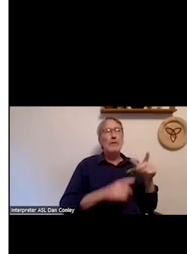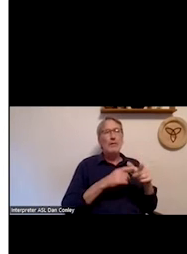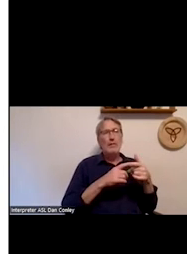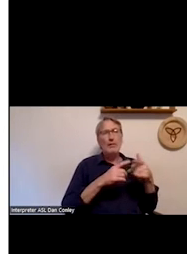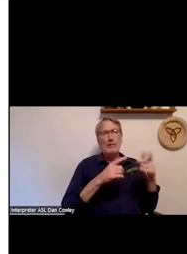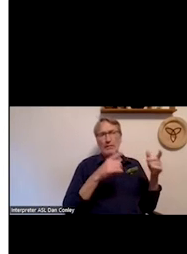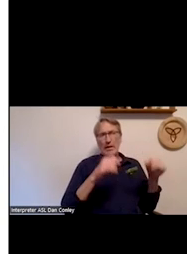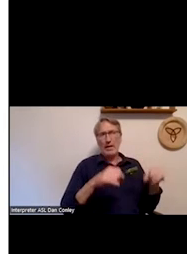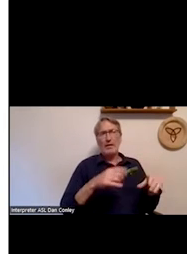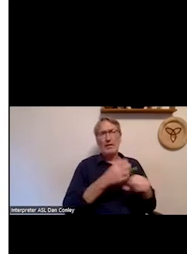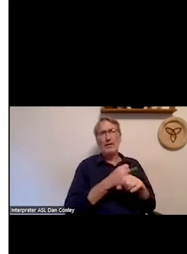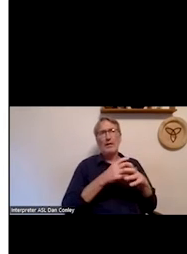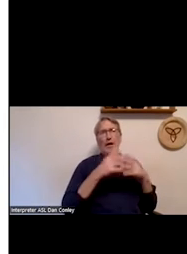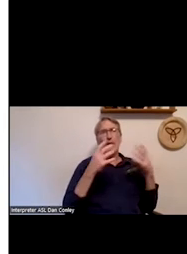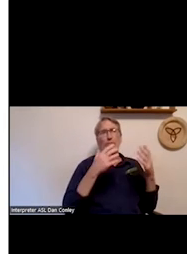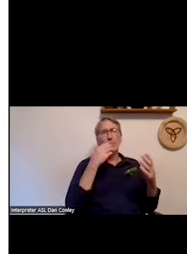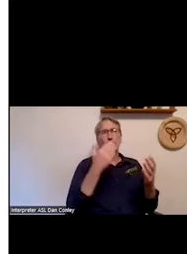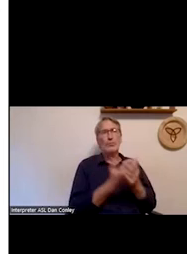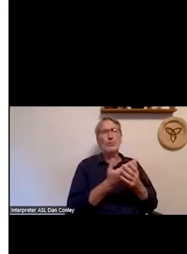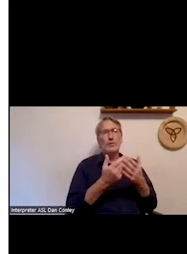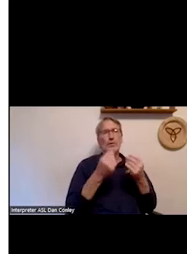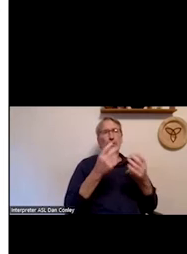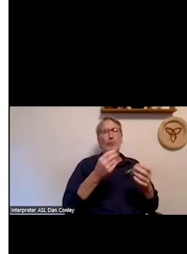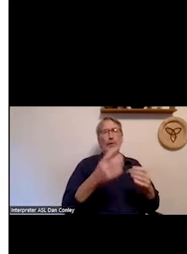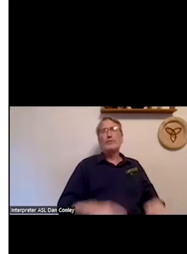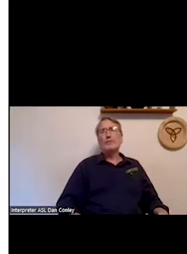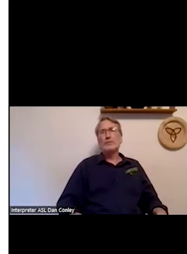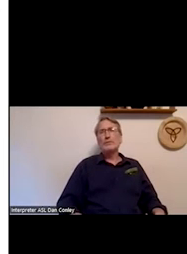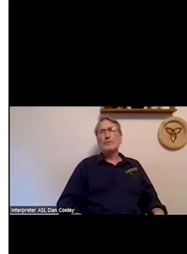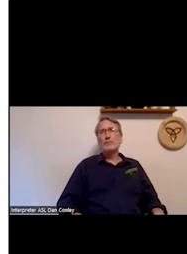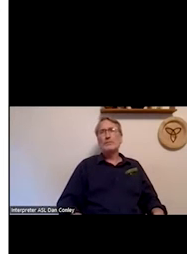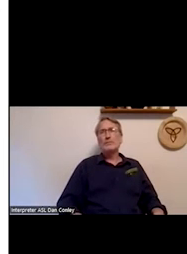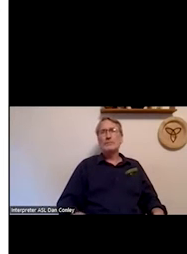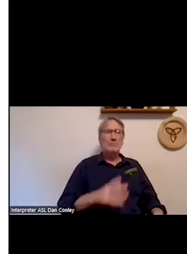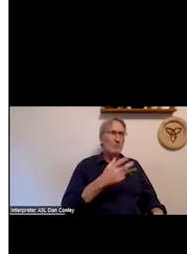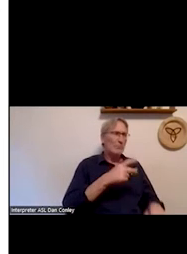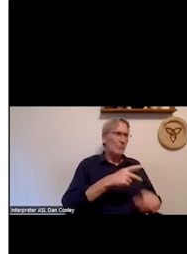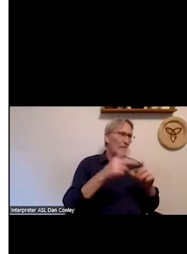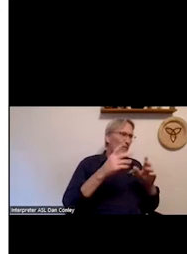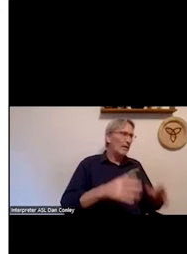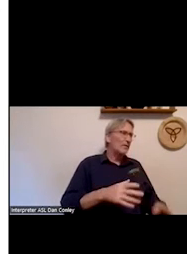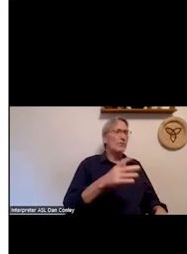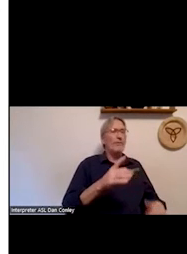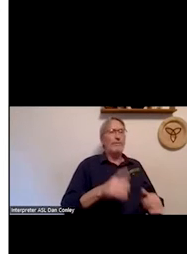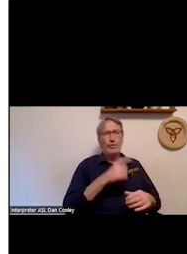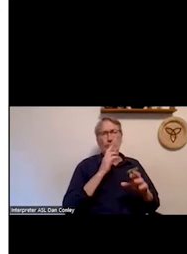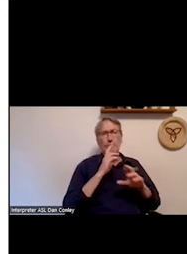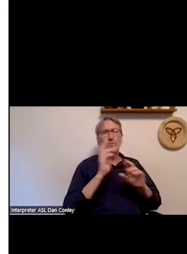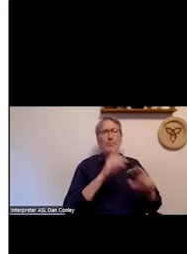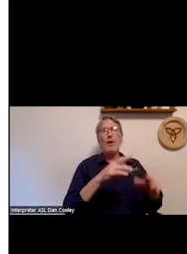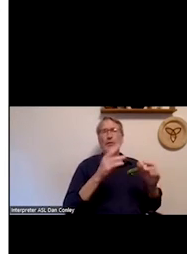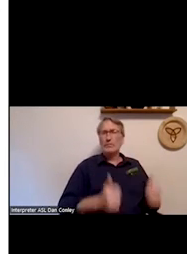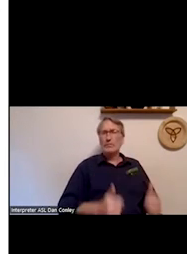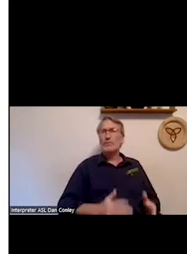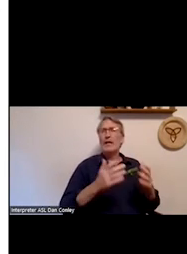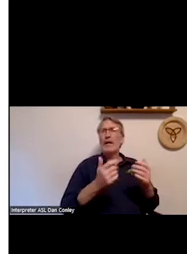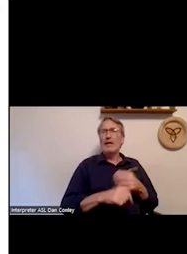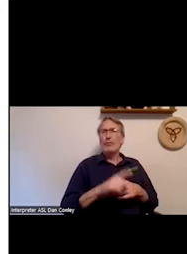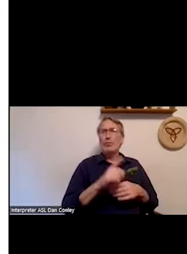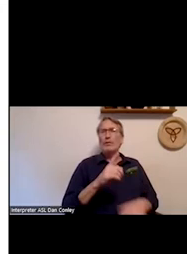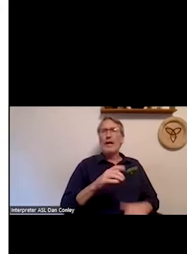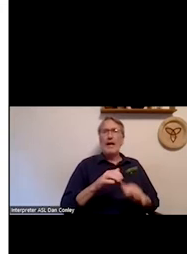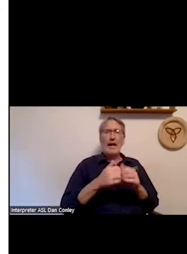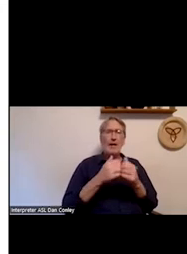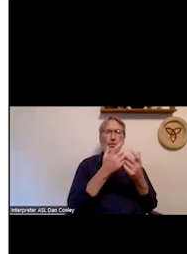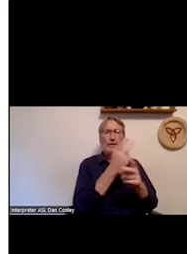lot of good information from the pediatrician's office and other professionals in that office, including first responders, about what they need to do to be safe in an